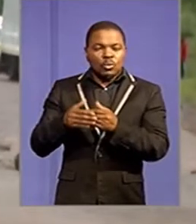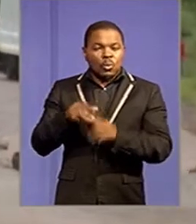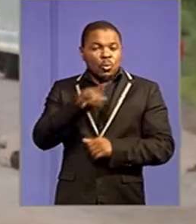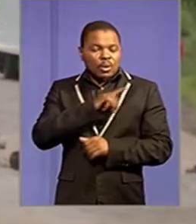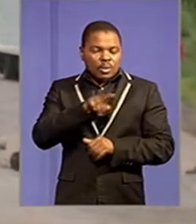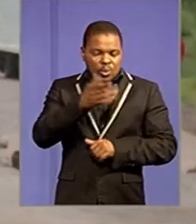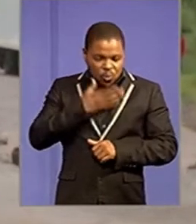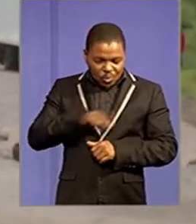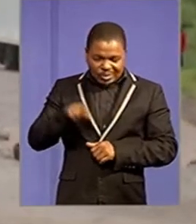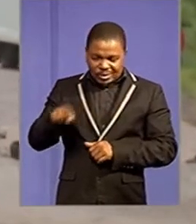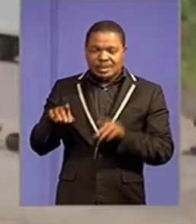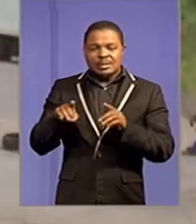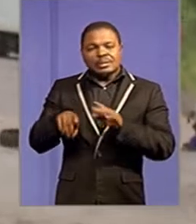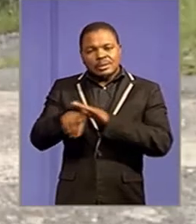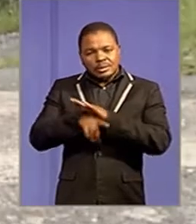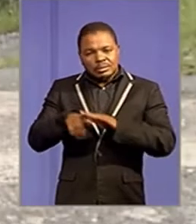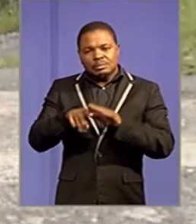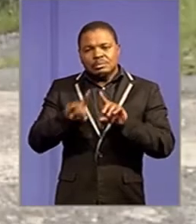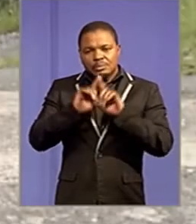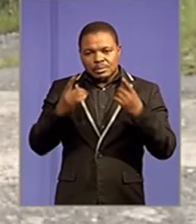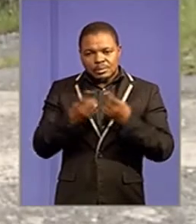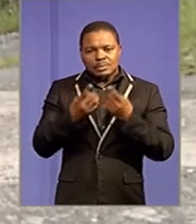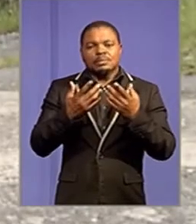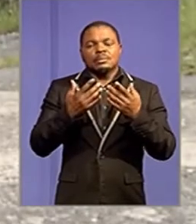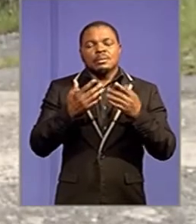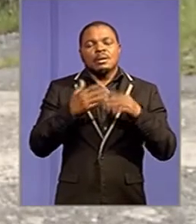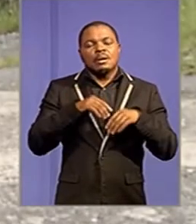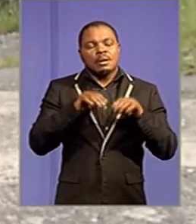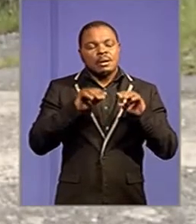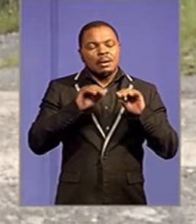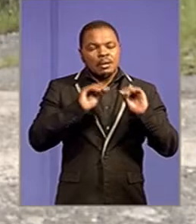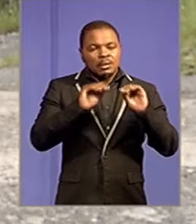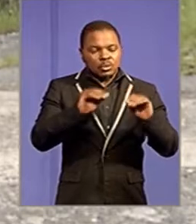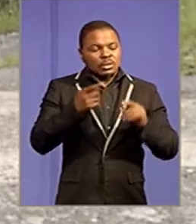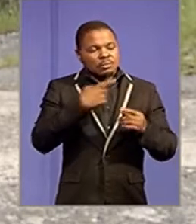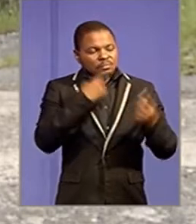abela diphapošiborutelo tša nakwana. Kgoro e re ba tla tšwa ba tsena